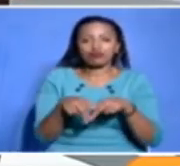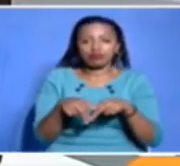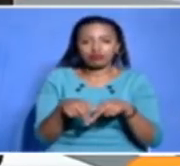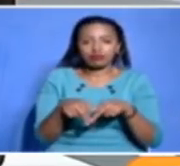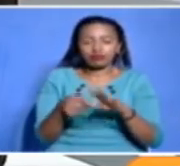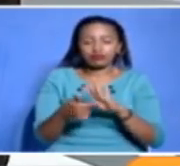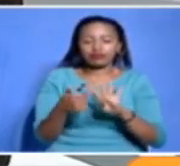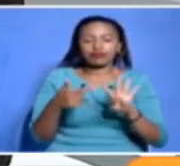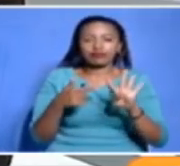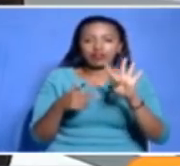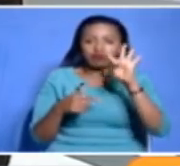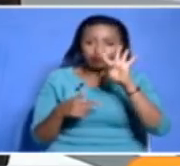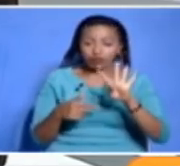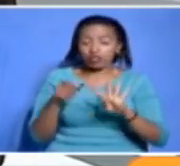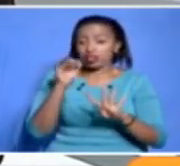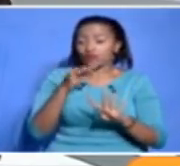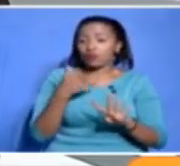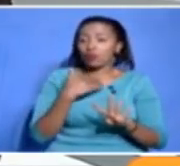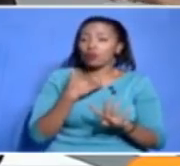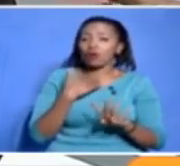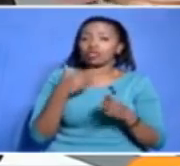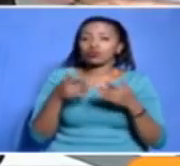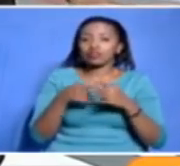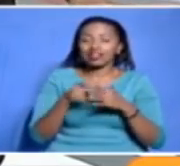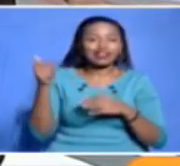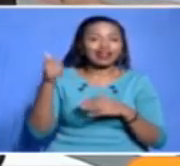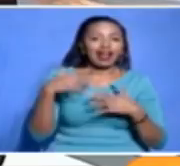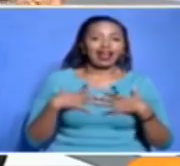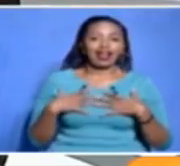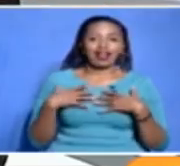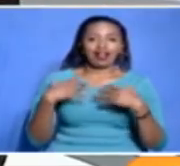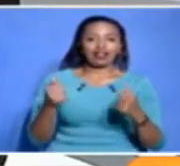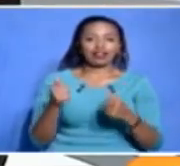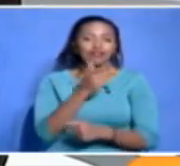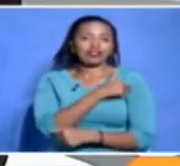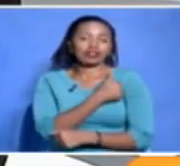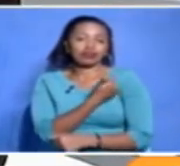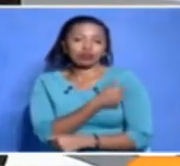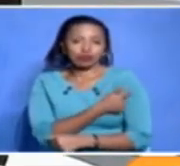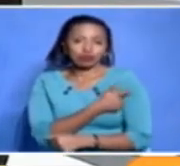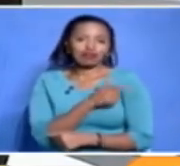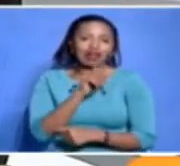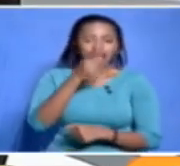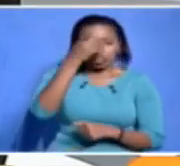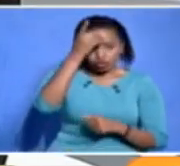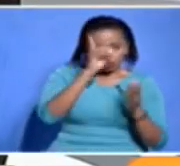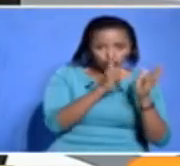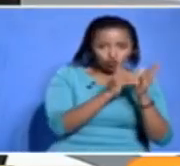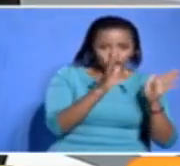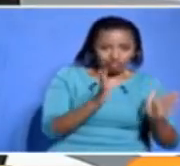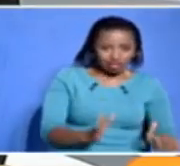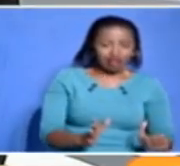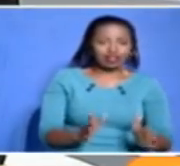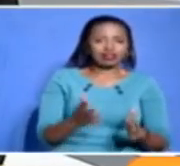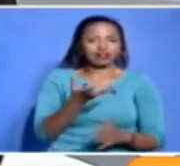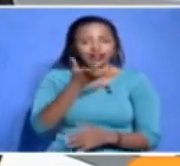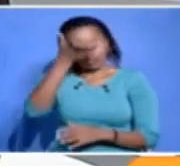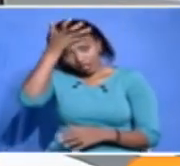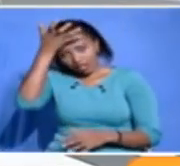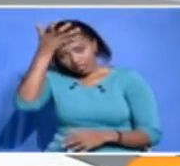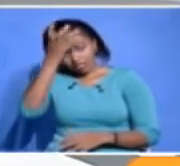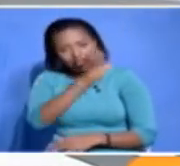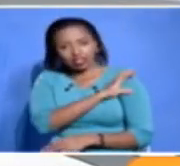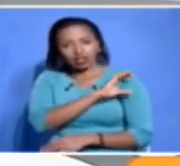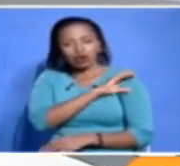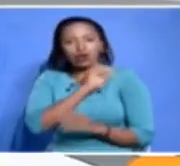health facility, and by the way, anybody can start a health facility, a doctor, a nurse, a clinical officer, or